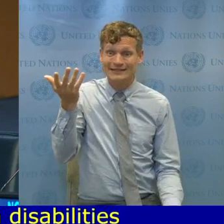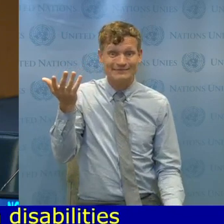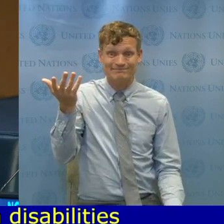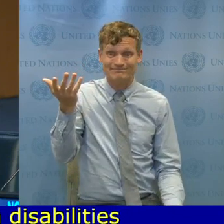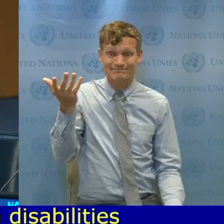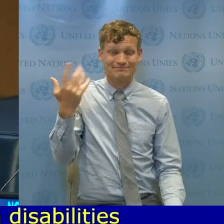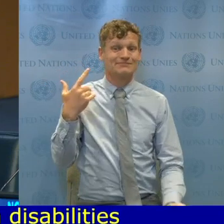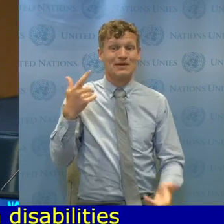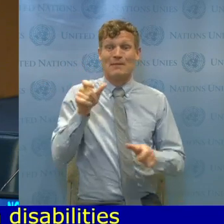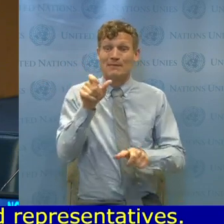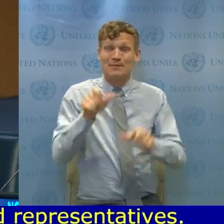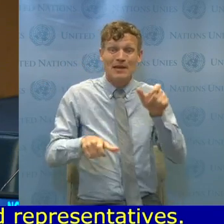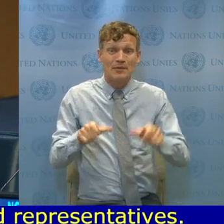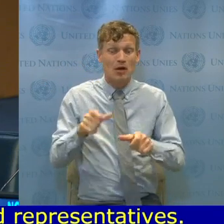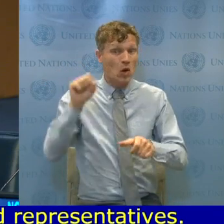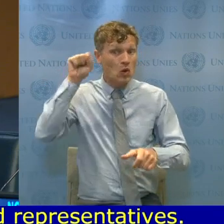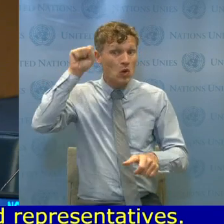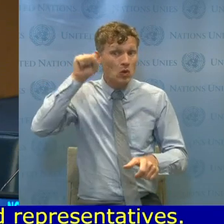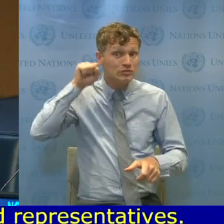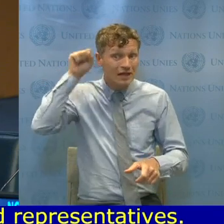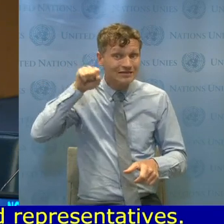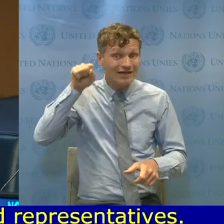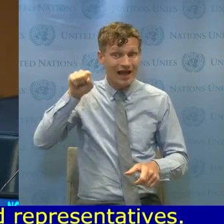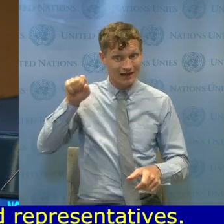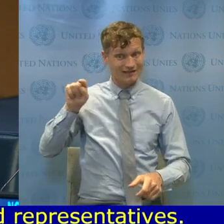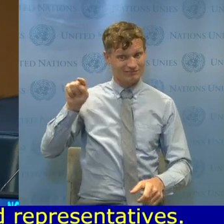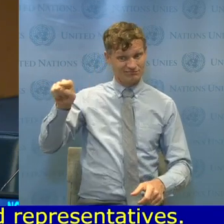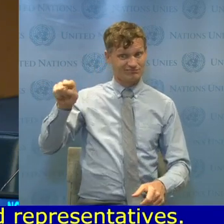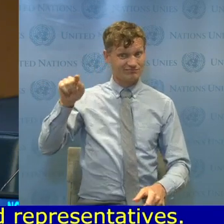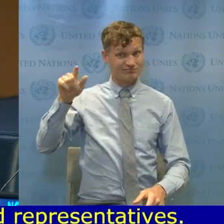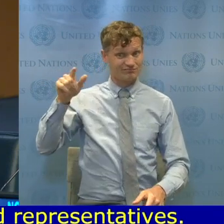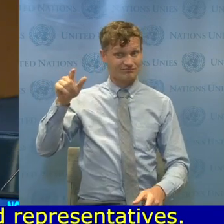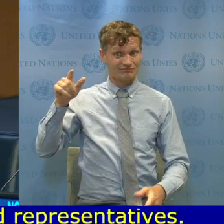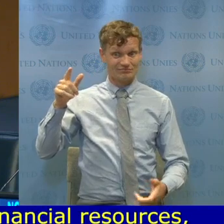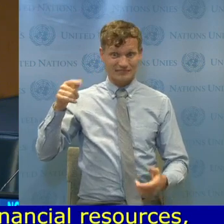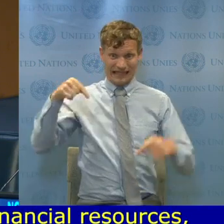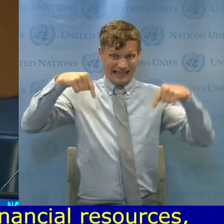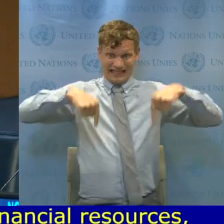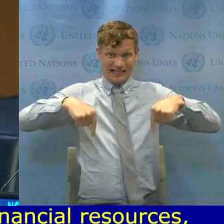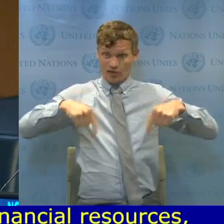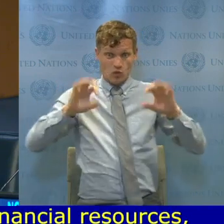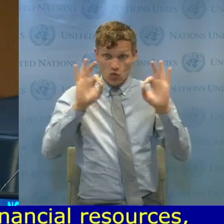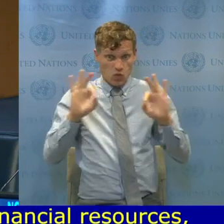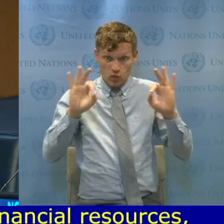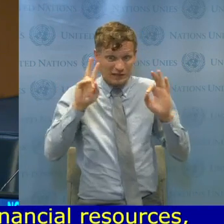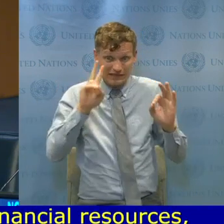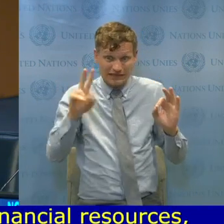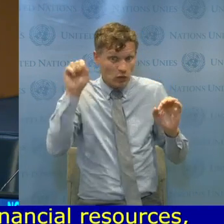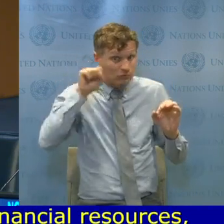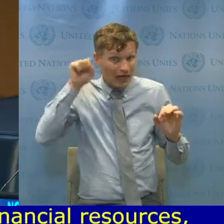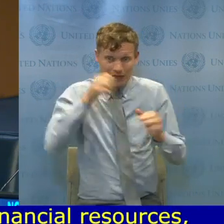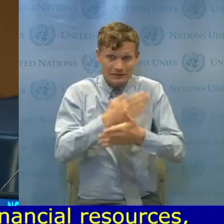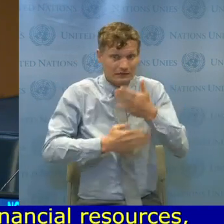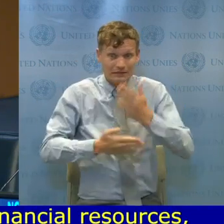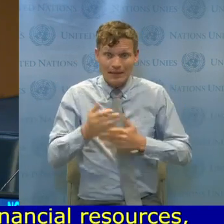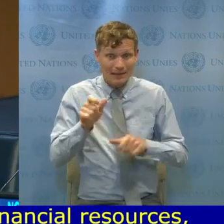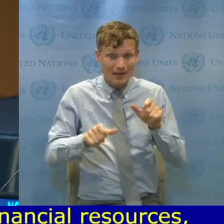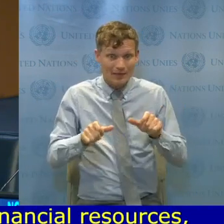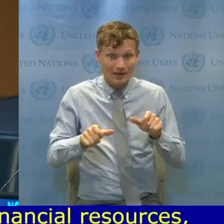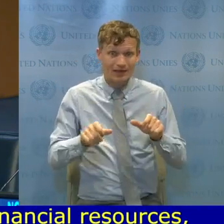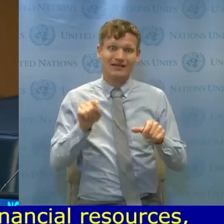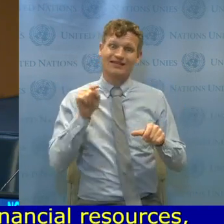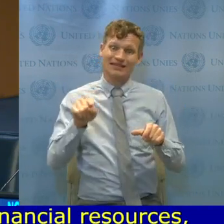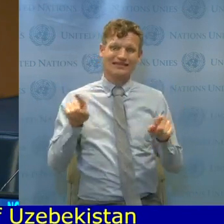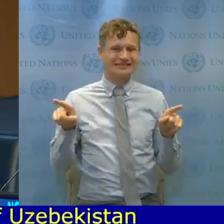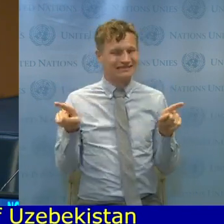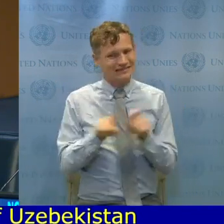Uzbekistan remained unheard and invisible again at this event. And it's once more proves that nothing about us